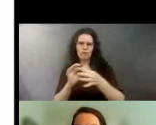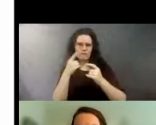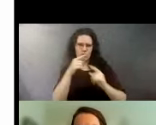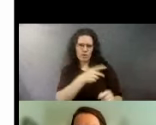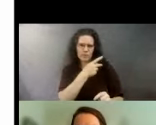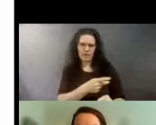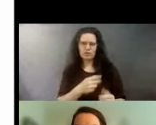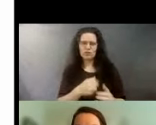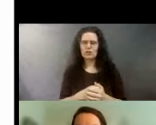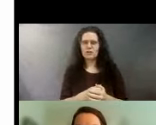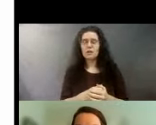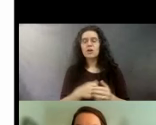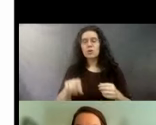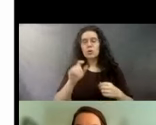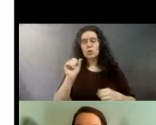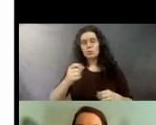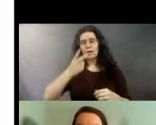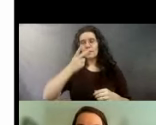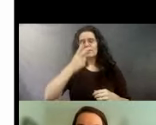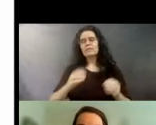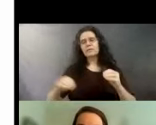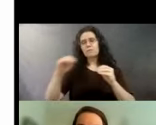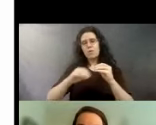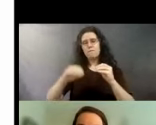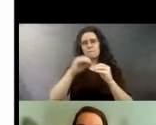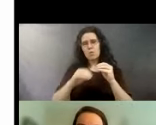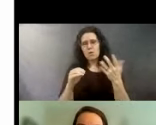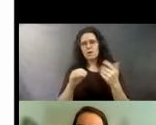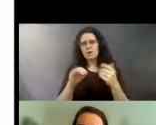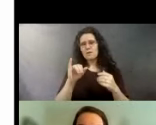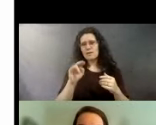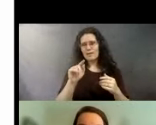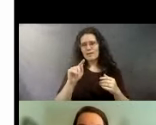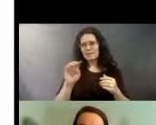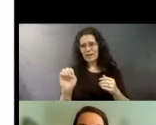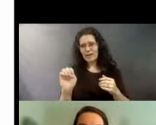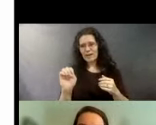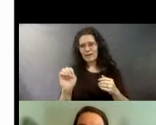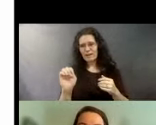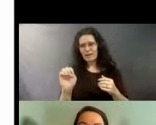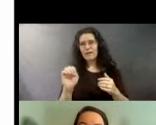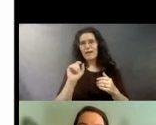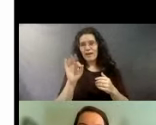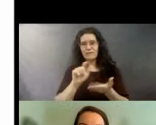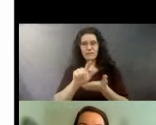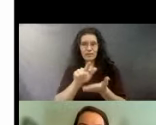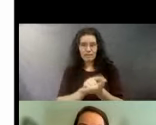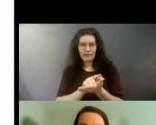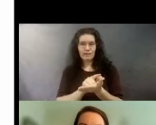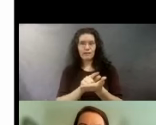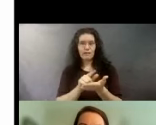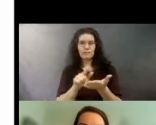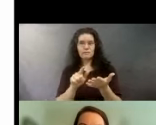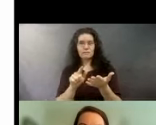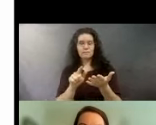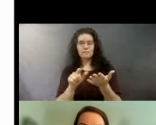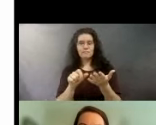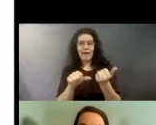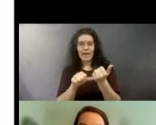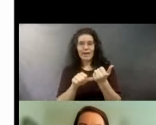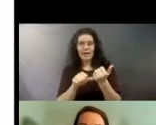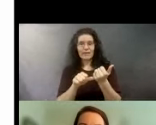an increased rate of legal intake after referral from the healthcare partner if the legal aid attorney is located on site